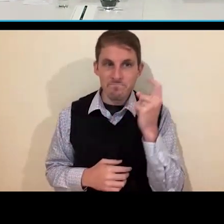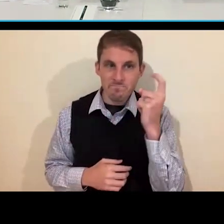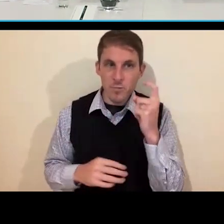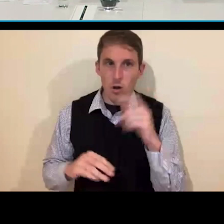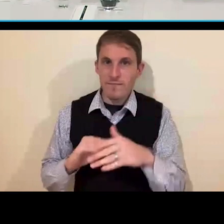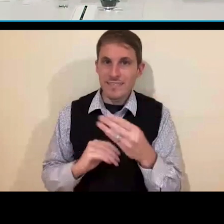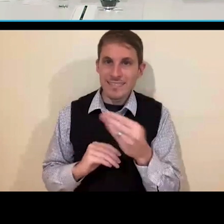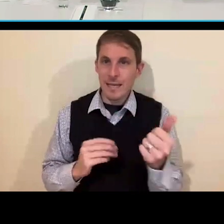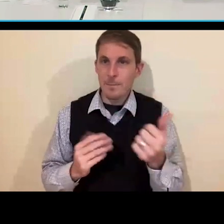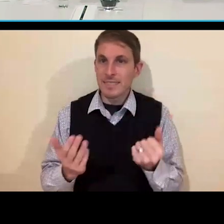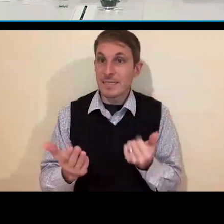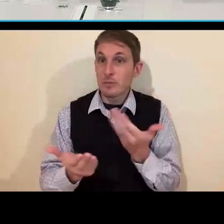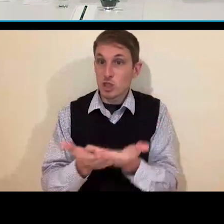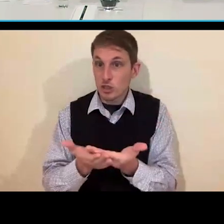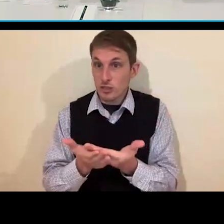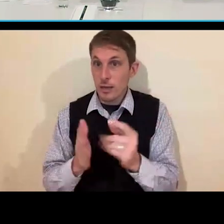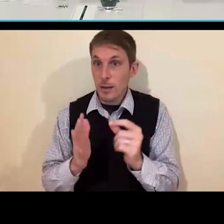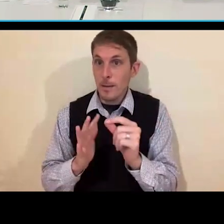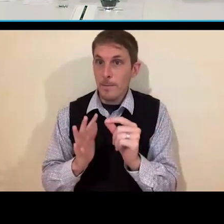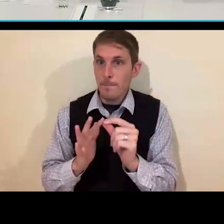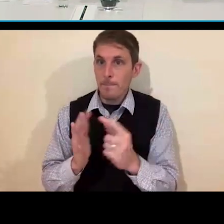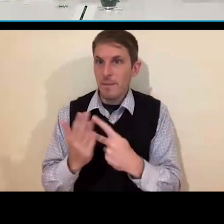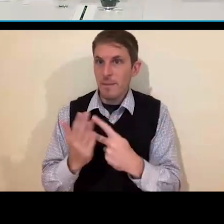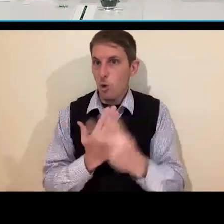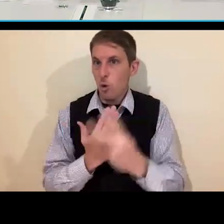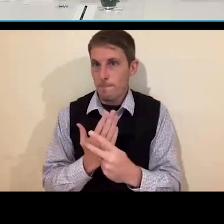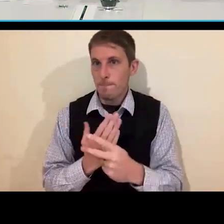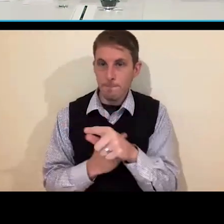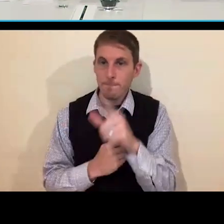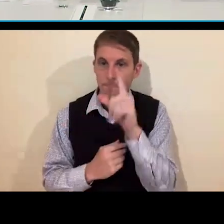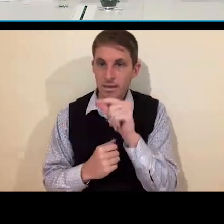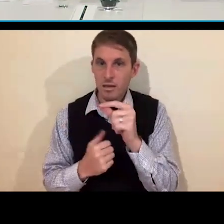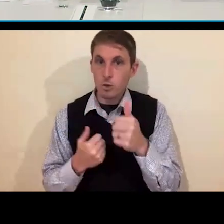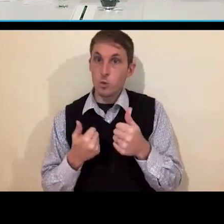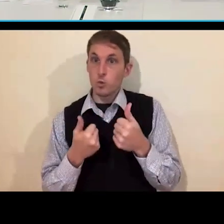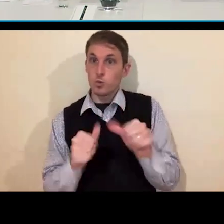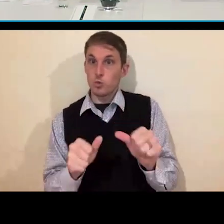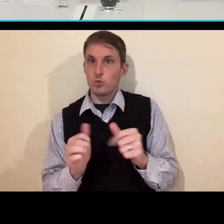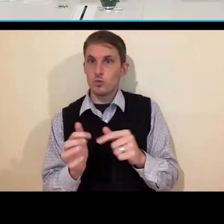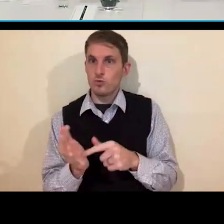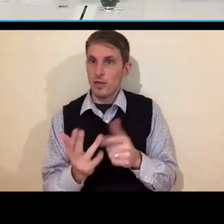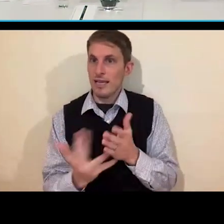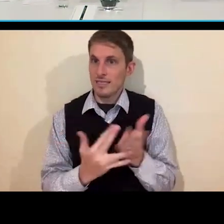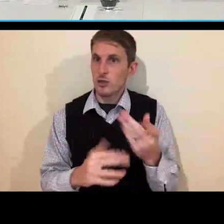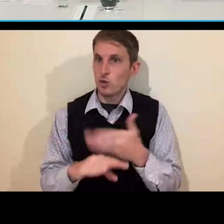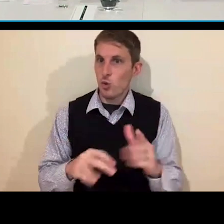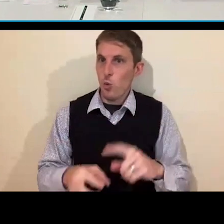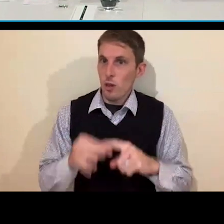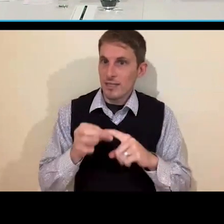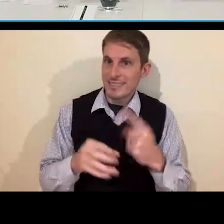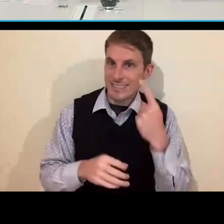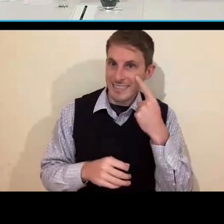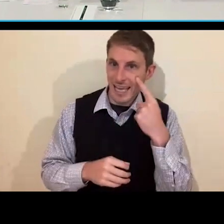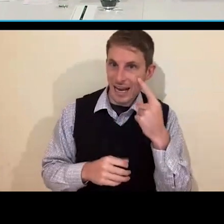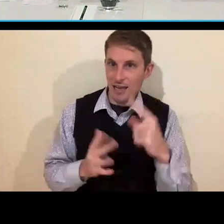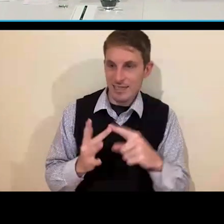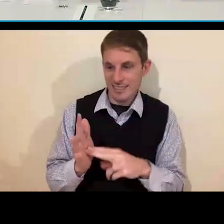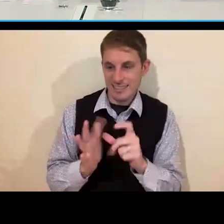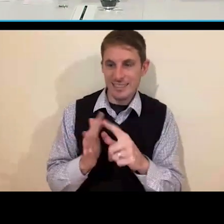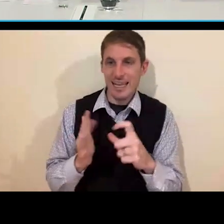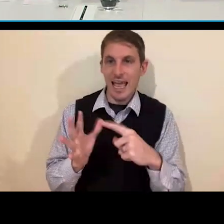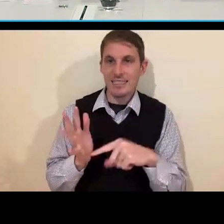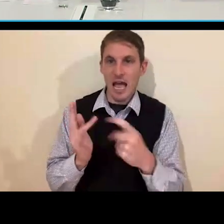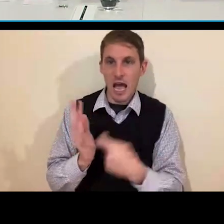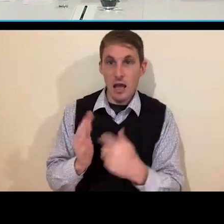of the submission platforms and reporting platforms that you'll be interacting with for these new quality indicators. So while we know that from